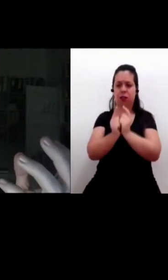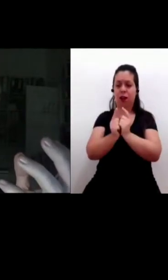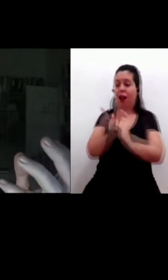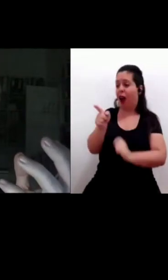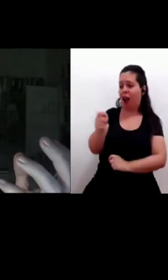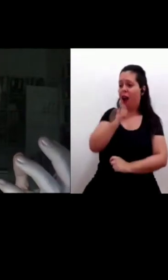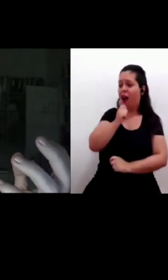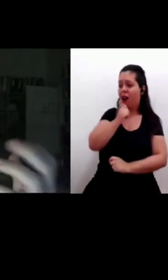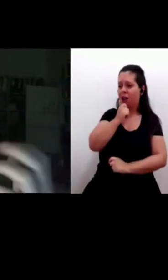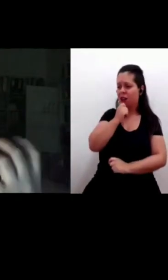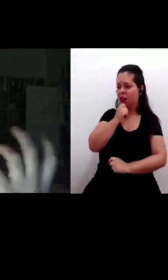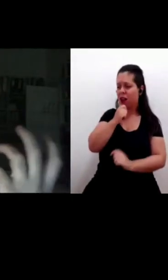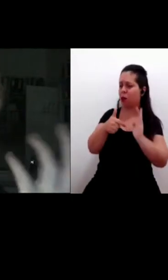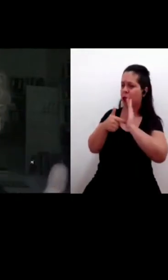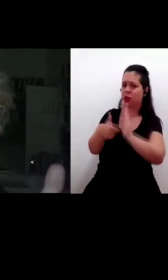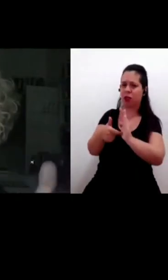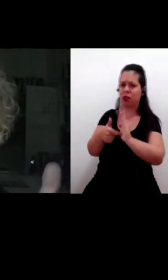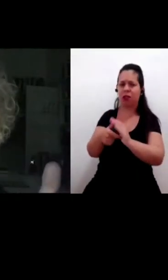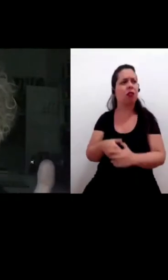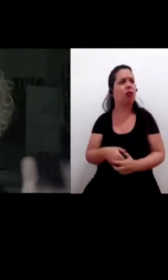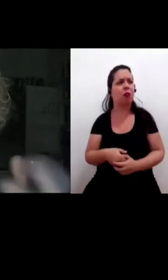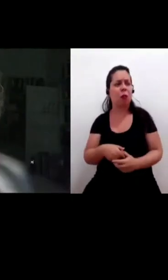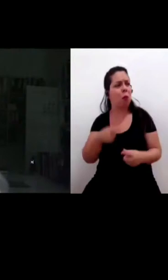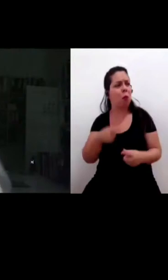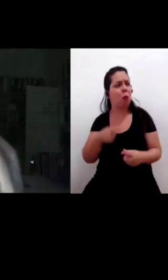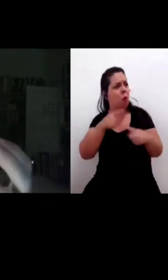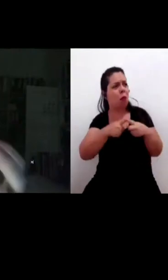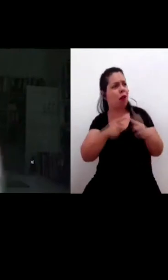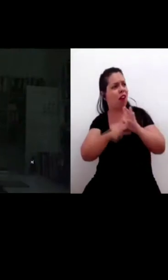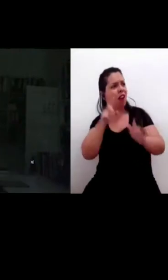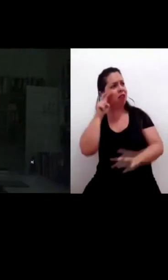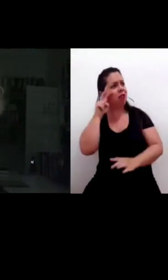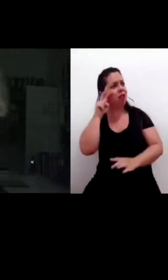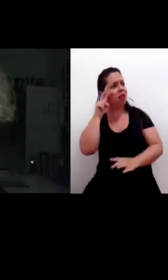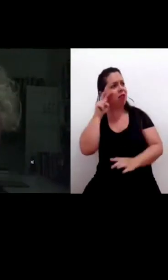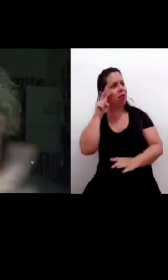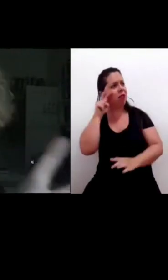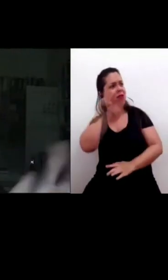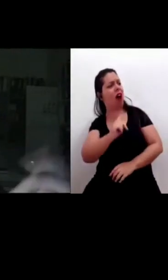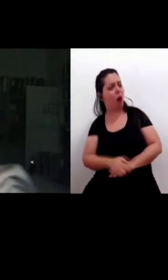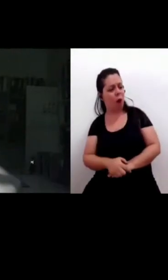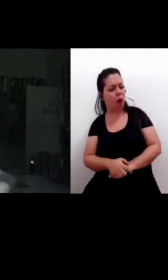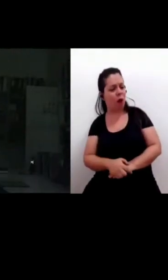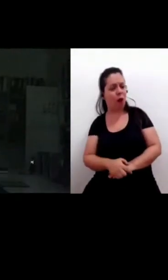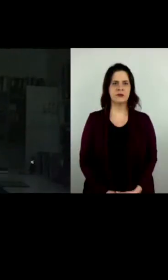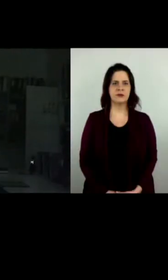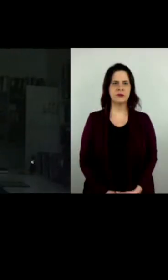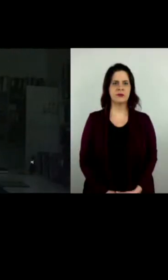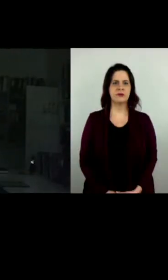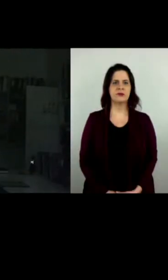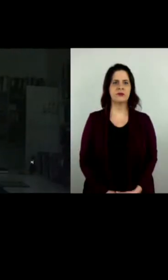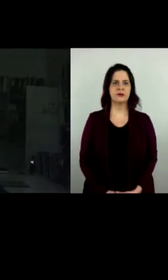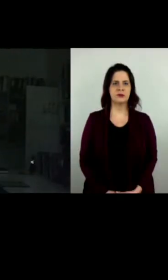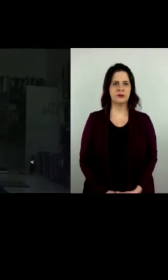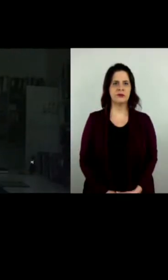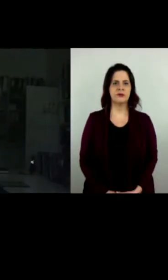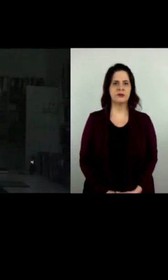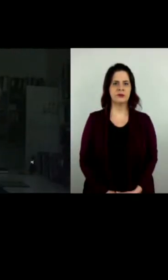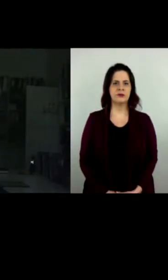have I not seen that?" Because, great. But you know better than I that he is so important for the history of